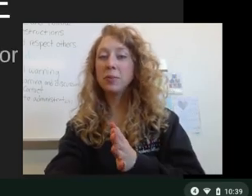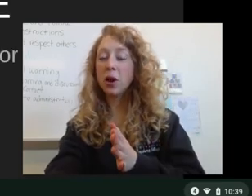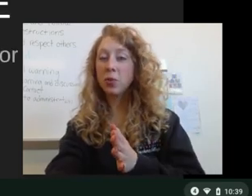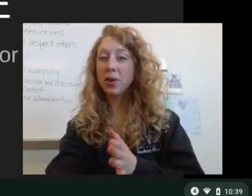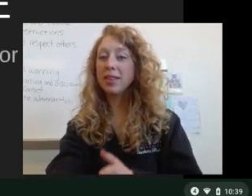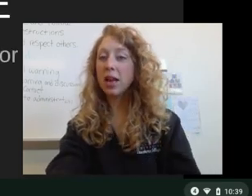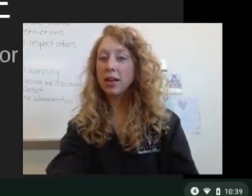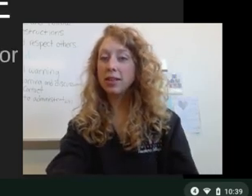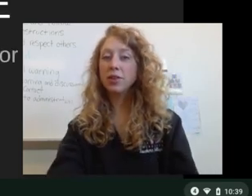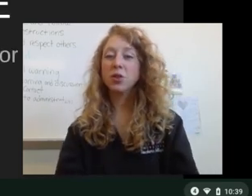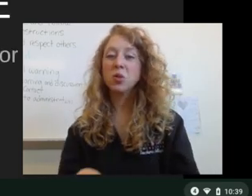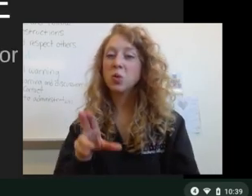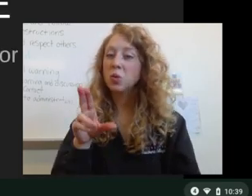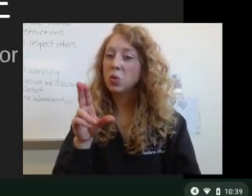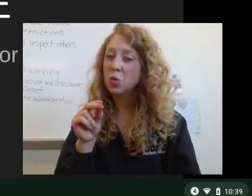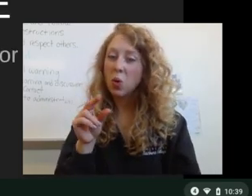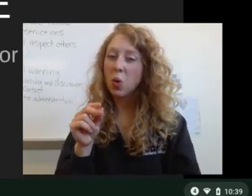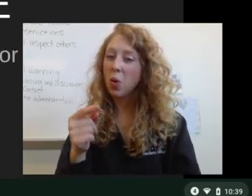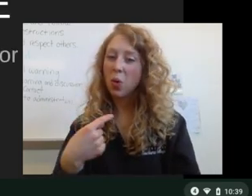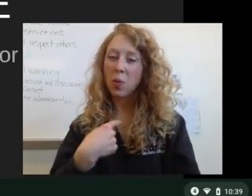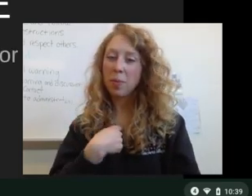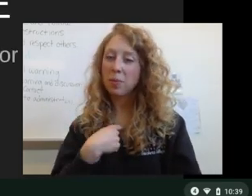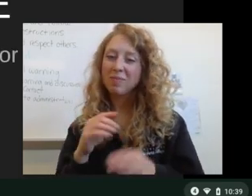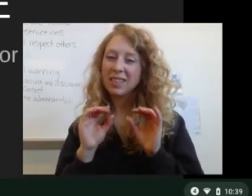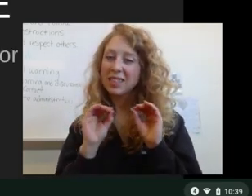going to respond with none.